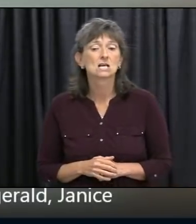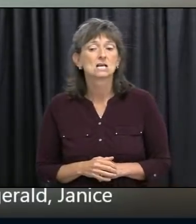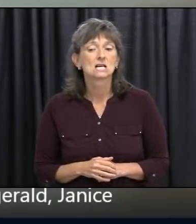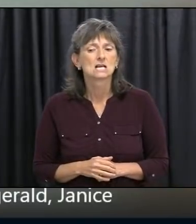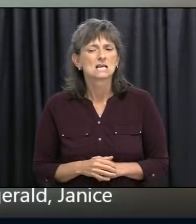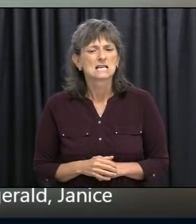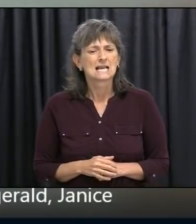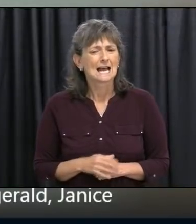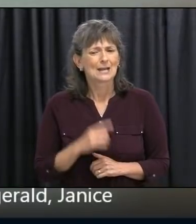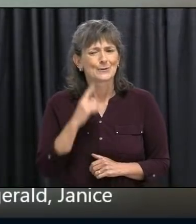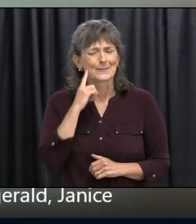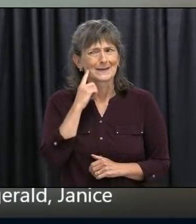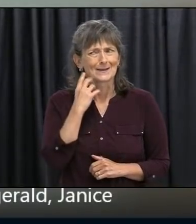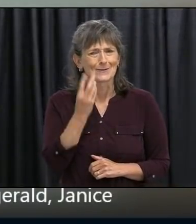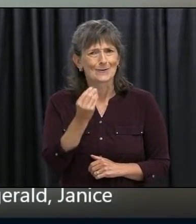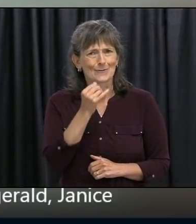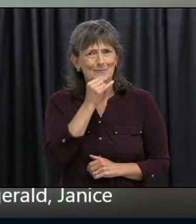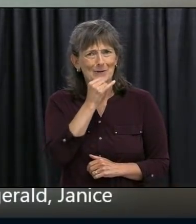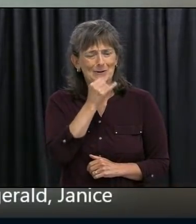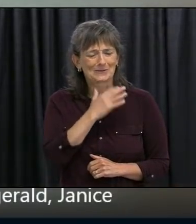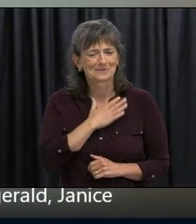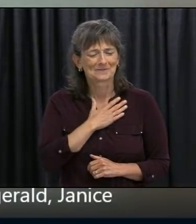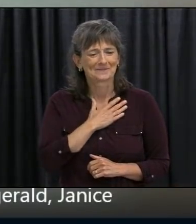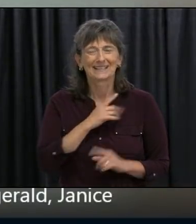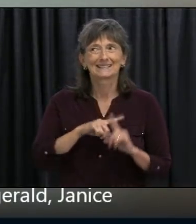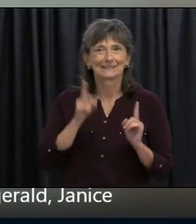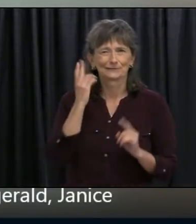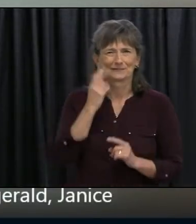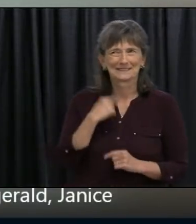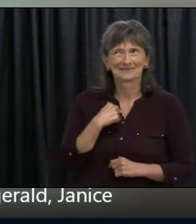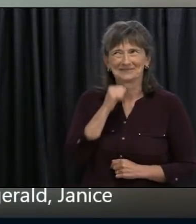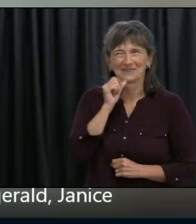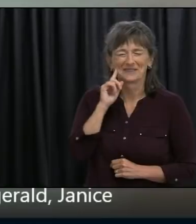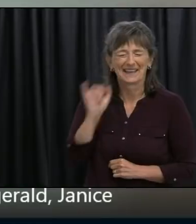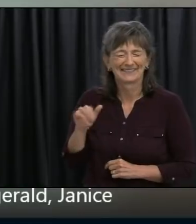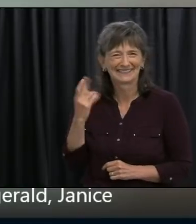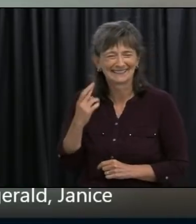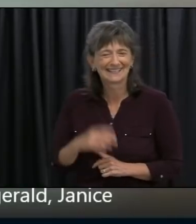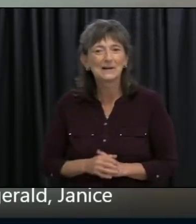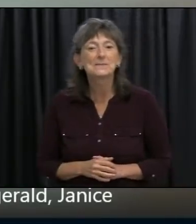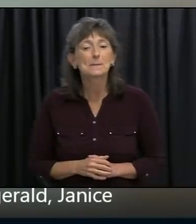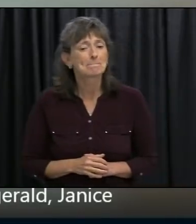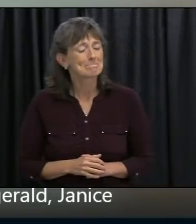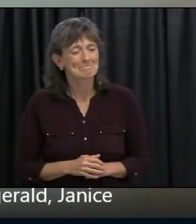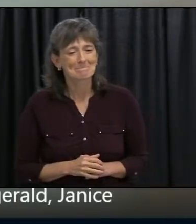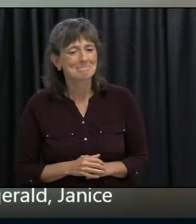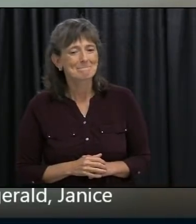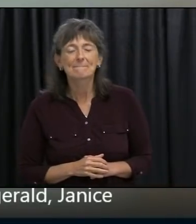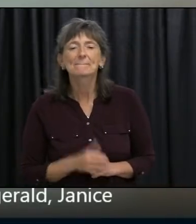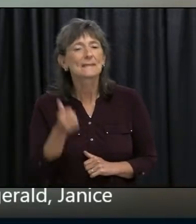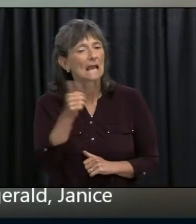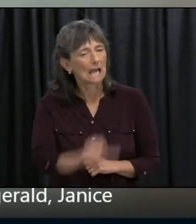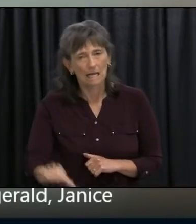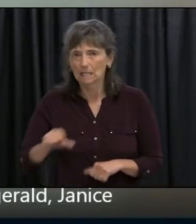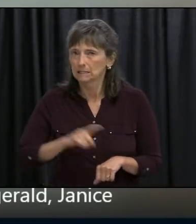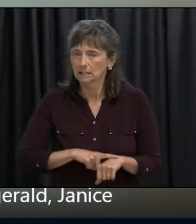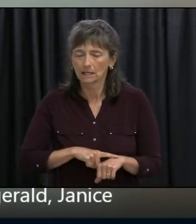I don't know that I would go to a bar, but that's for a whole pile of different reasons. No, I mean, certainly we know that anytime you're